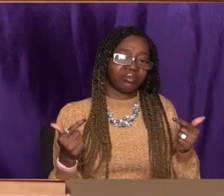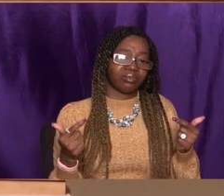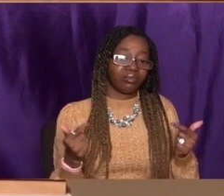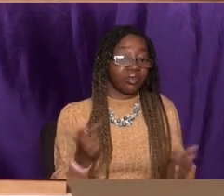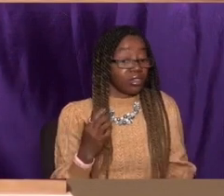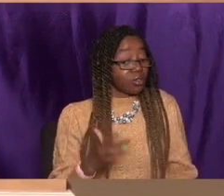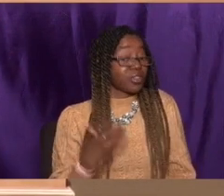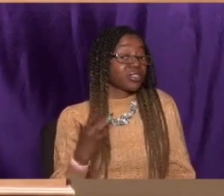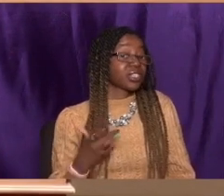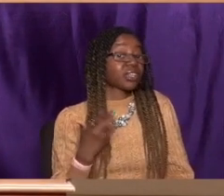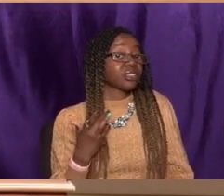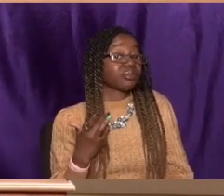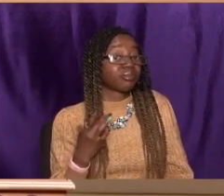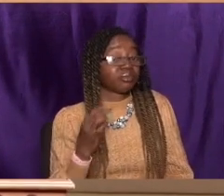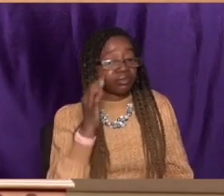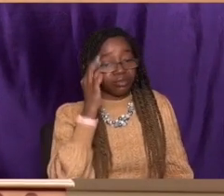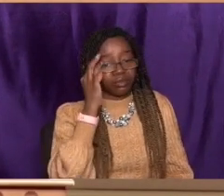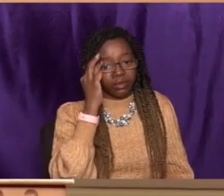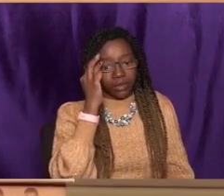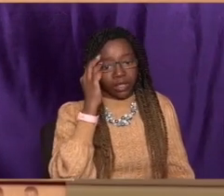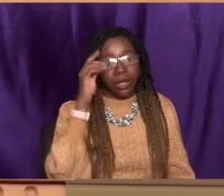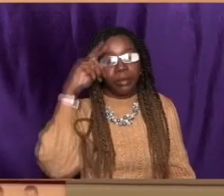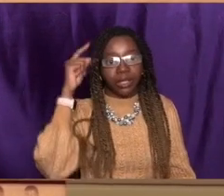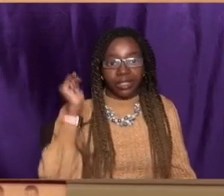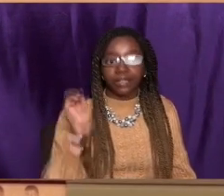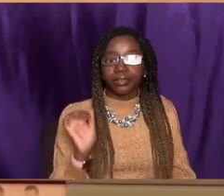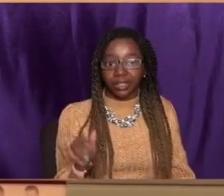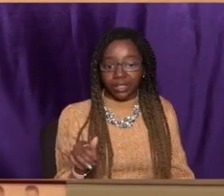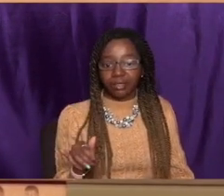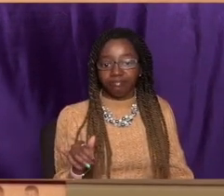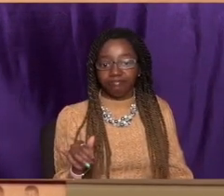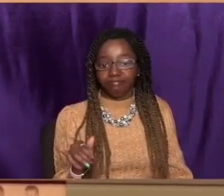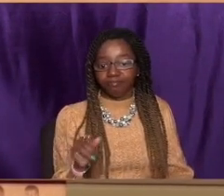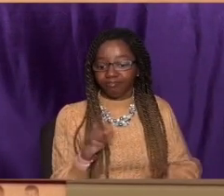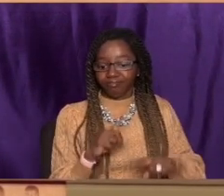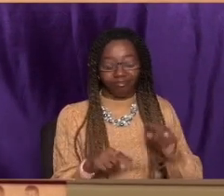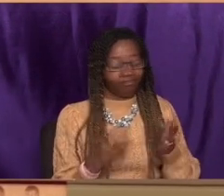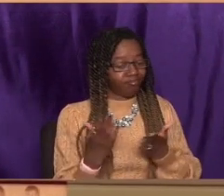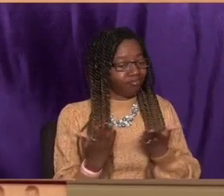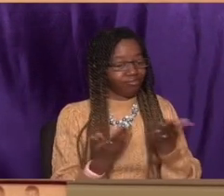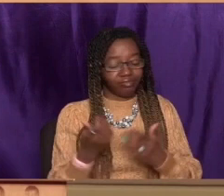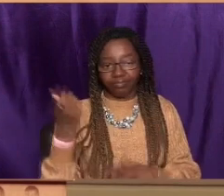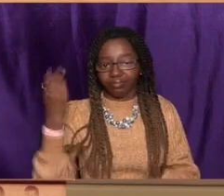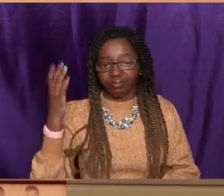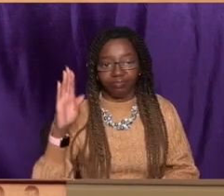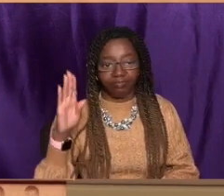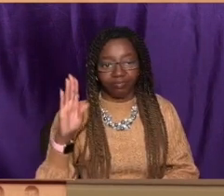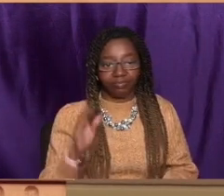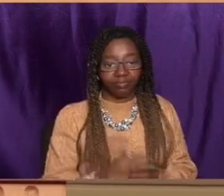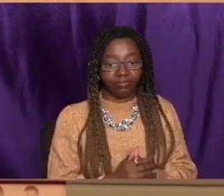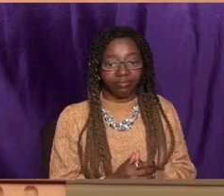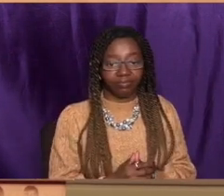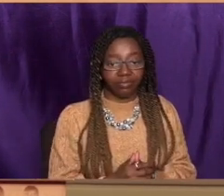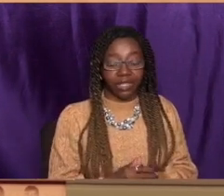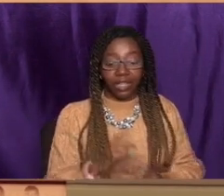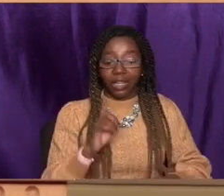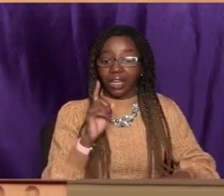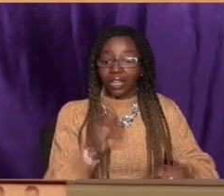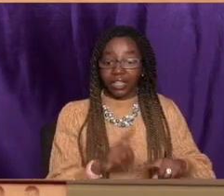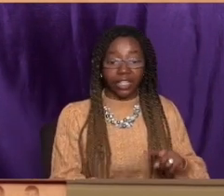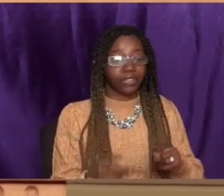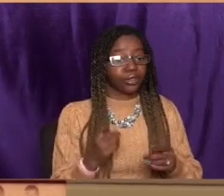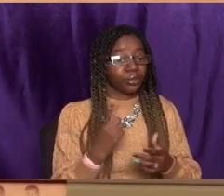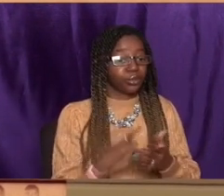that he feels like, because of this, I can't serve God. God, I can't do what